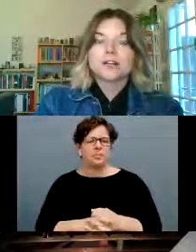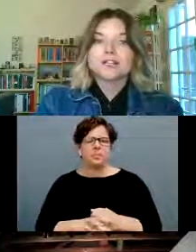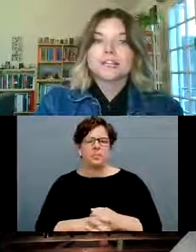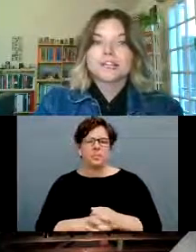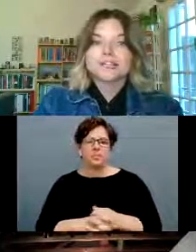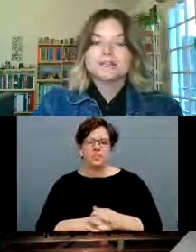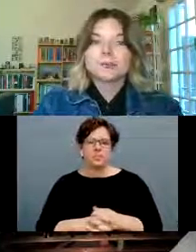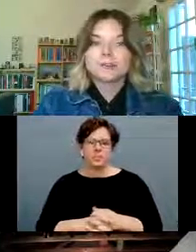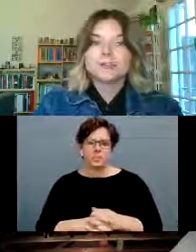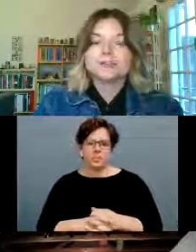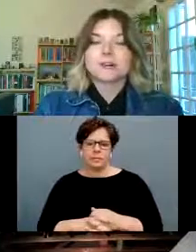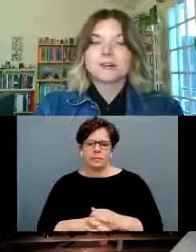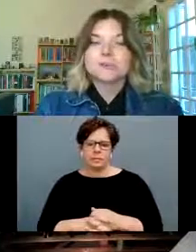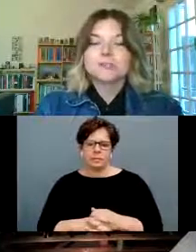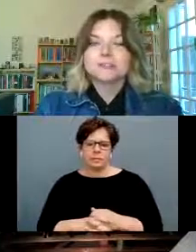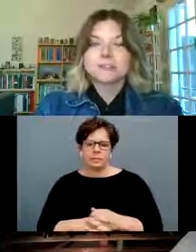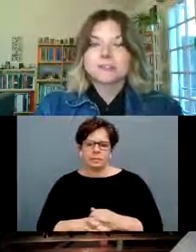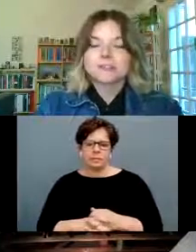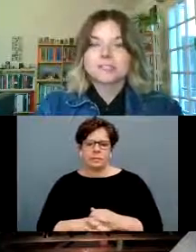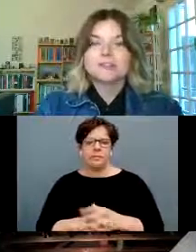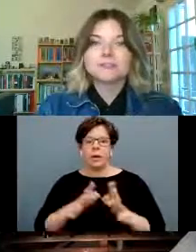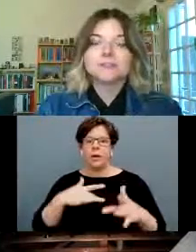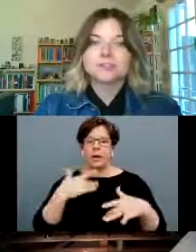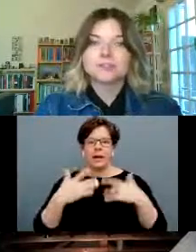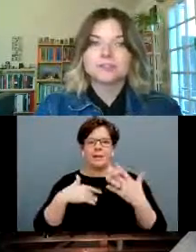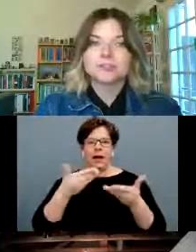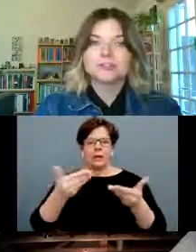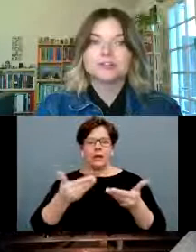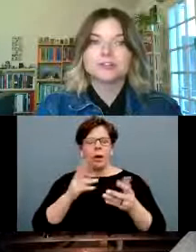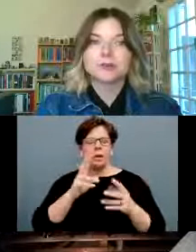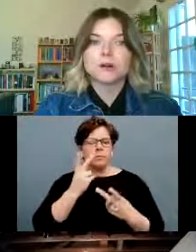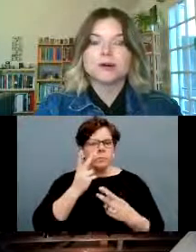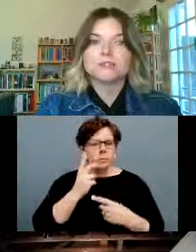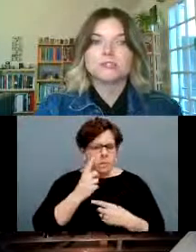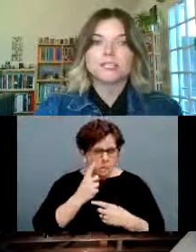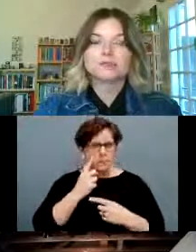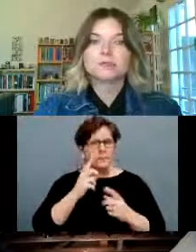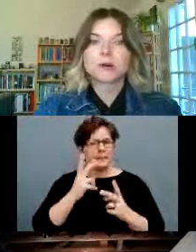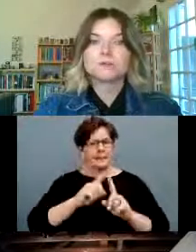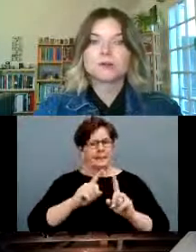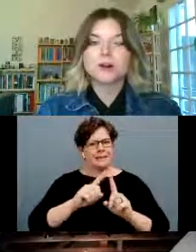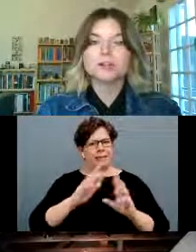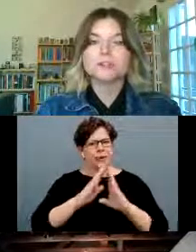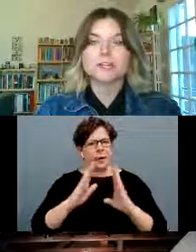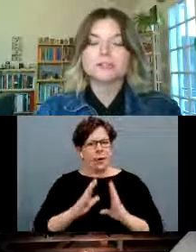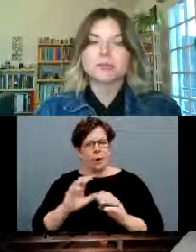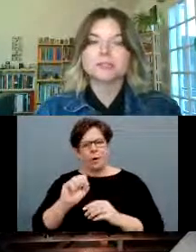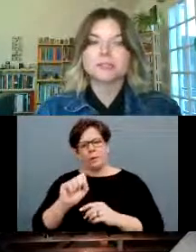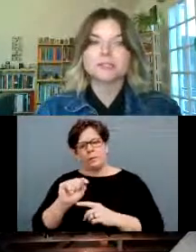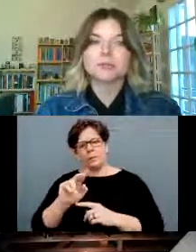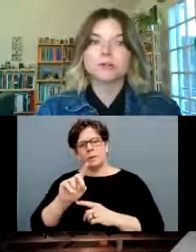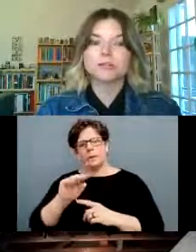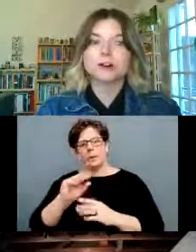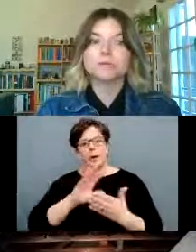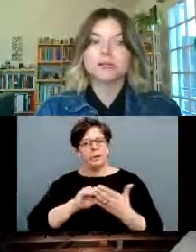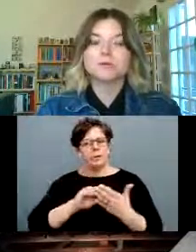We are excited to bring you into the homes and studios, even if it is virtually, to learn more about 6 remarkable artists and the spaces